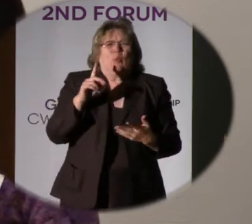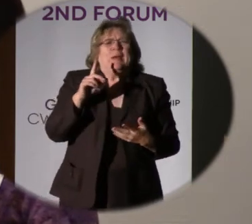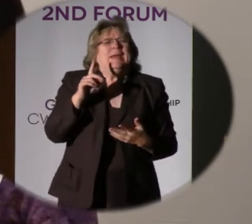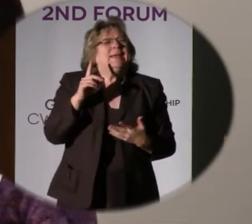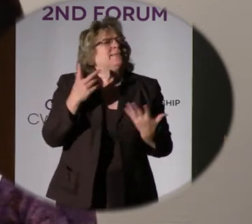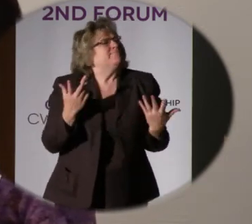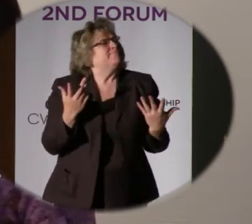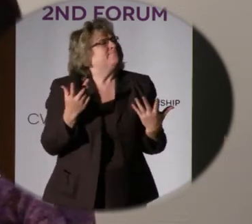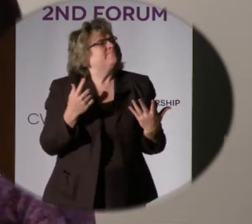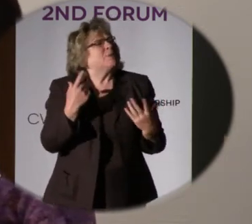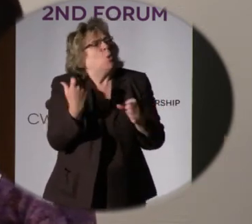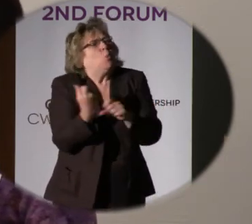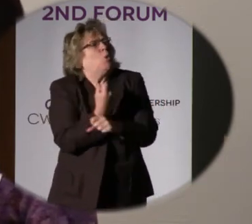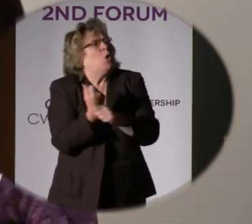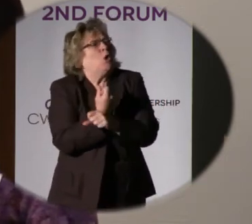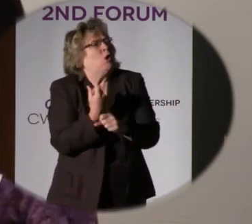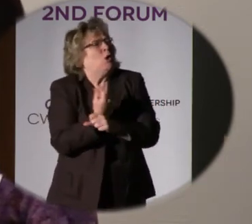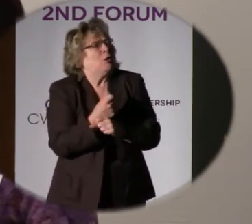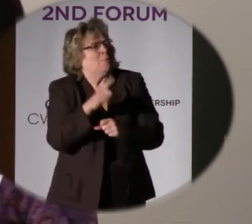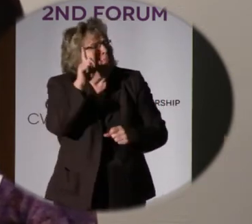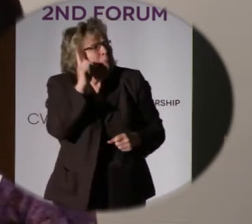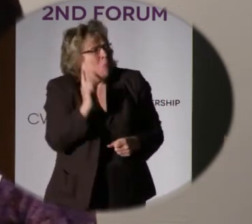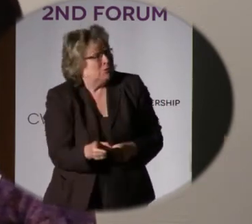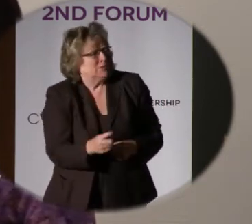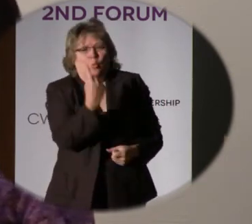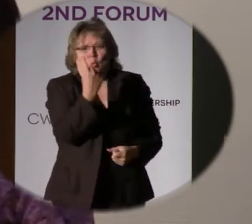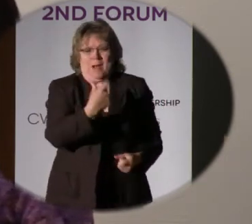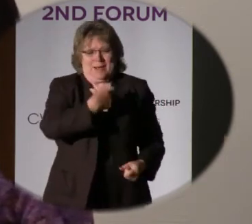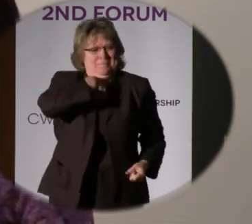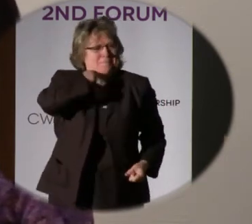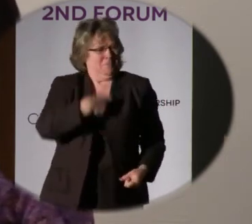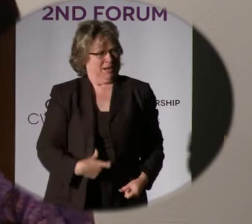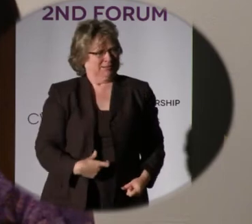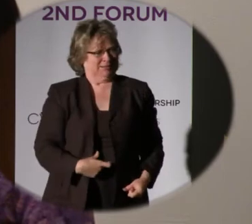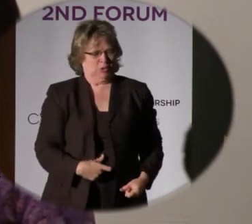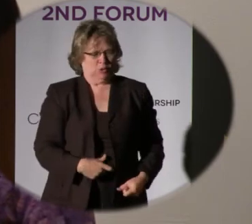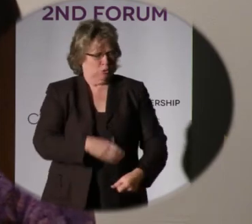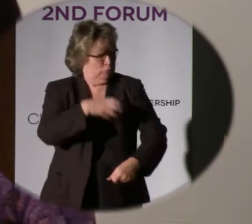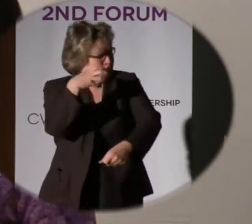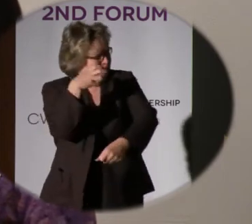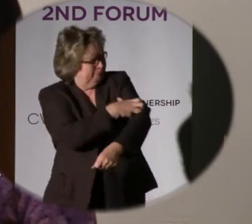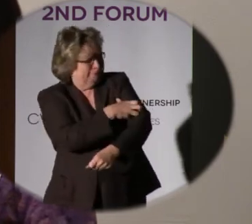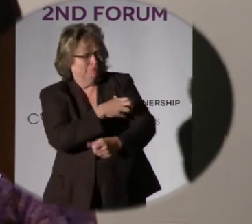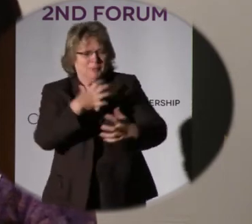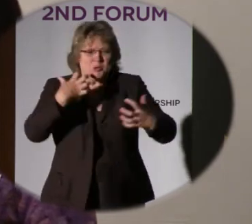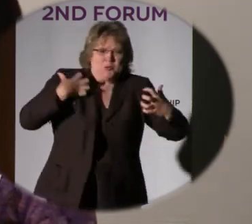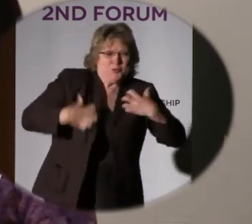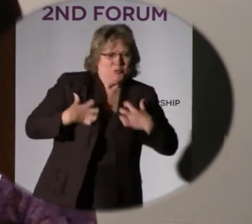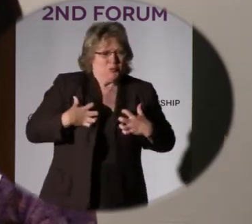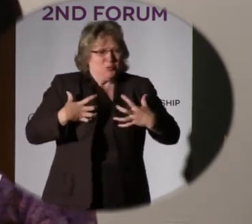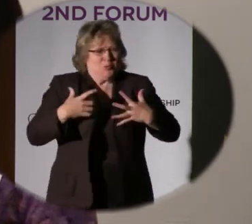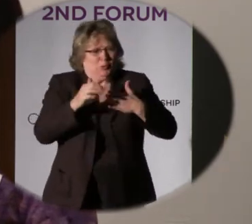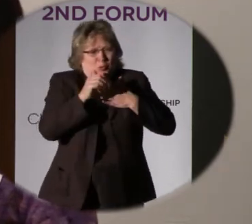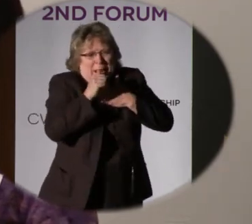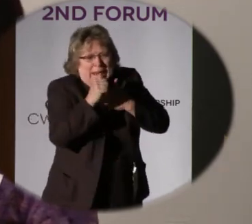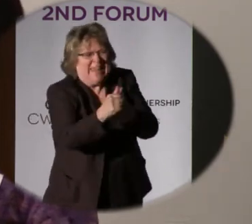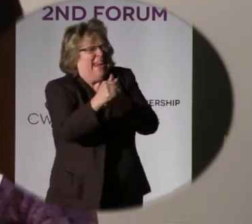champion a partnership, to bring different people from different disability subsectors together.